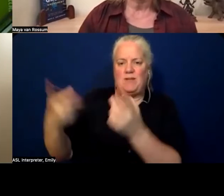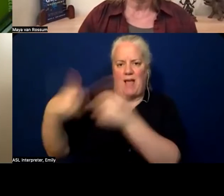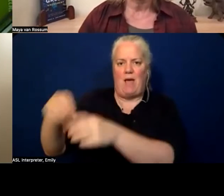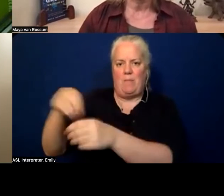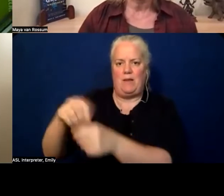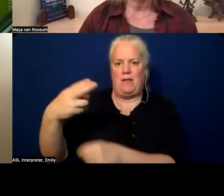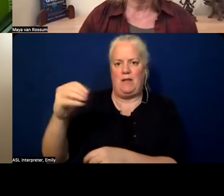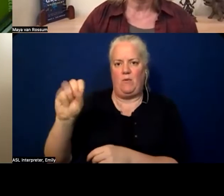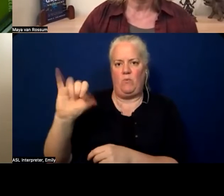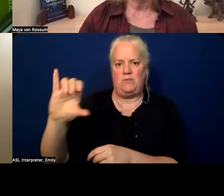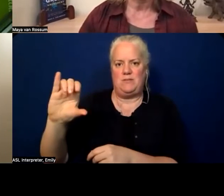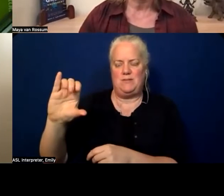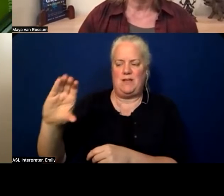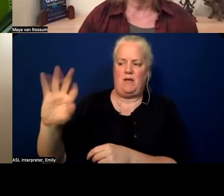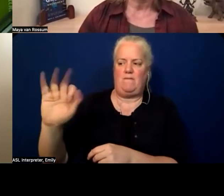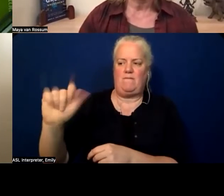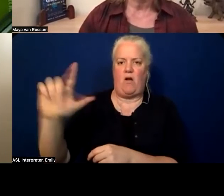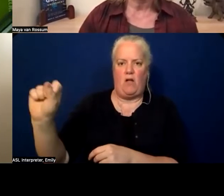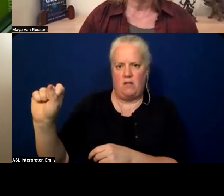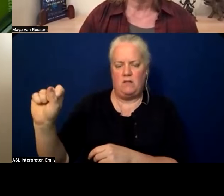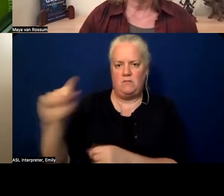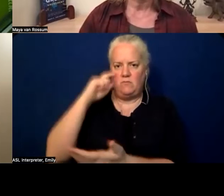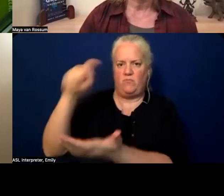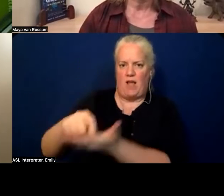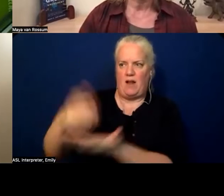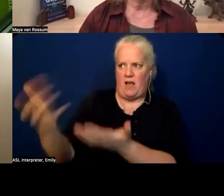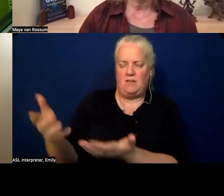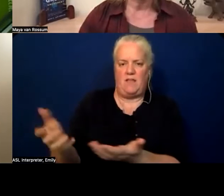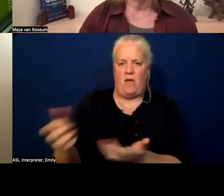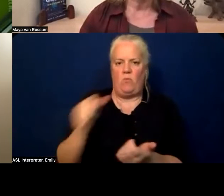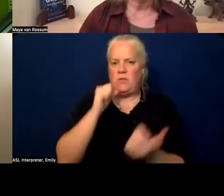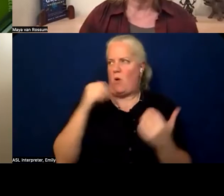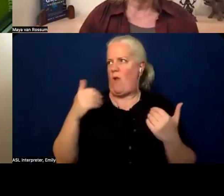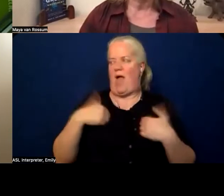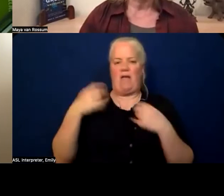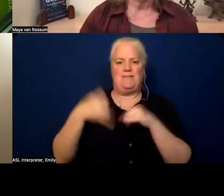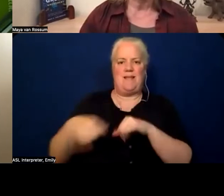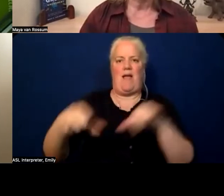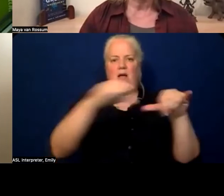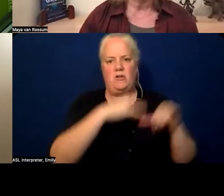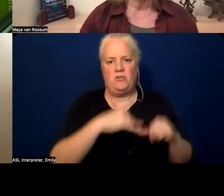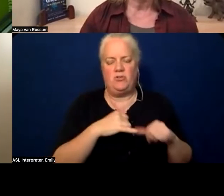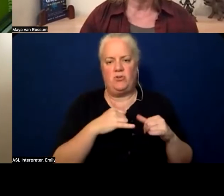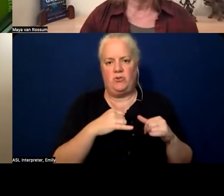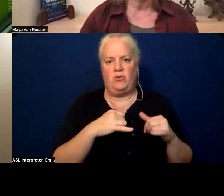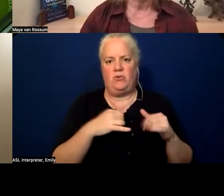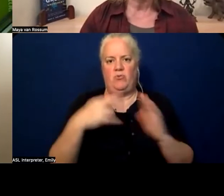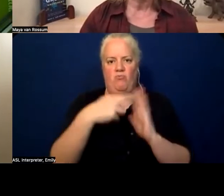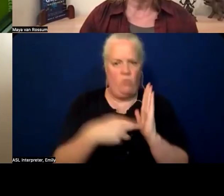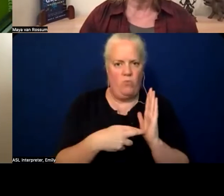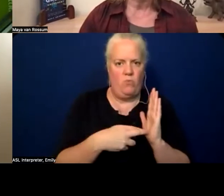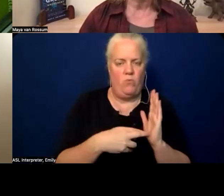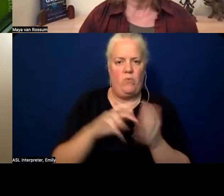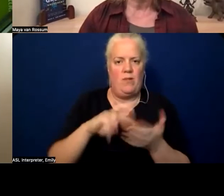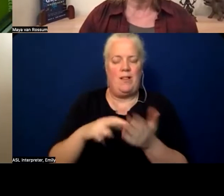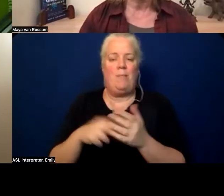that lack of a regulation, a lack of a standard meant that private actors